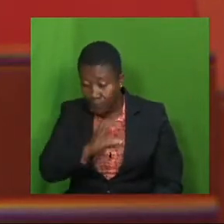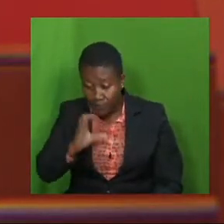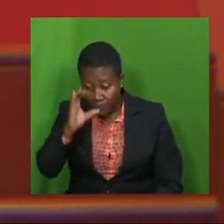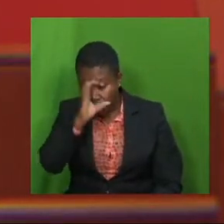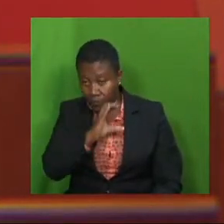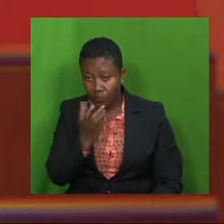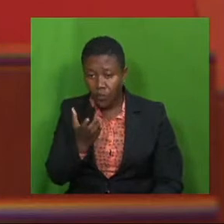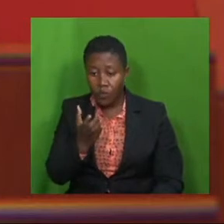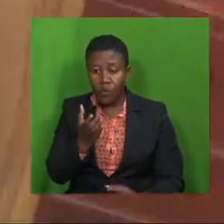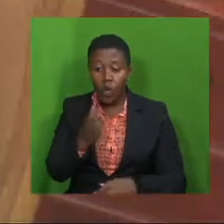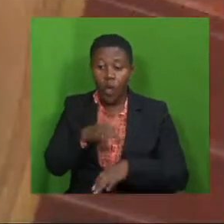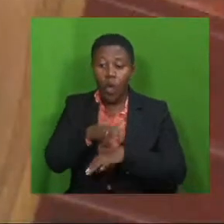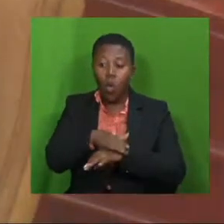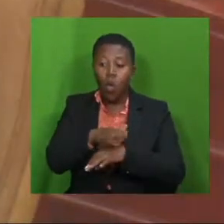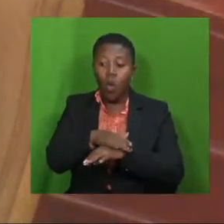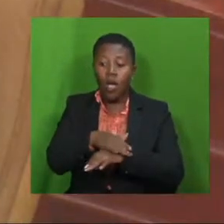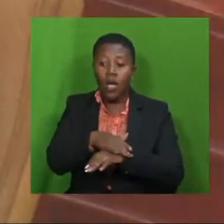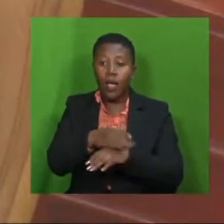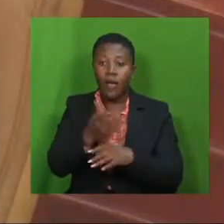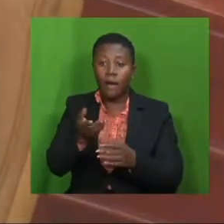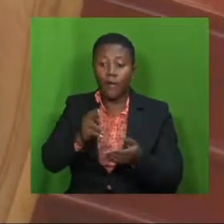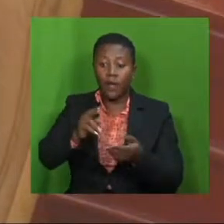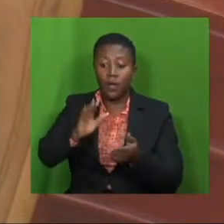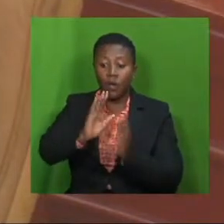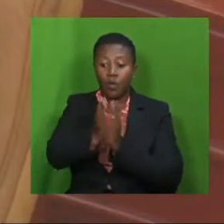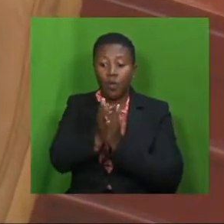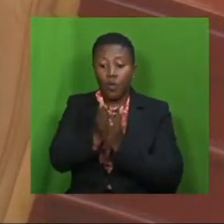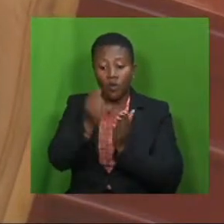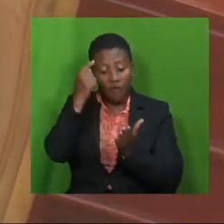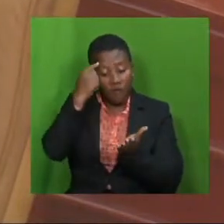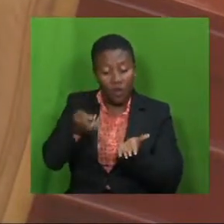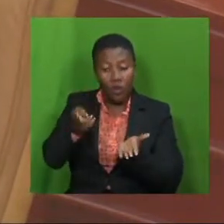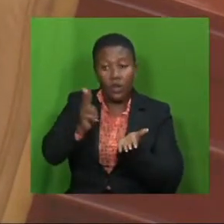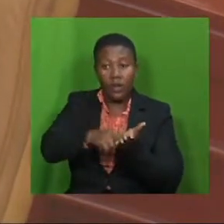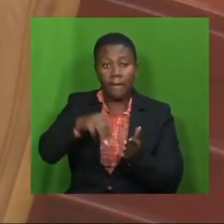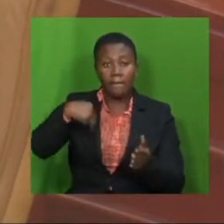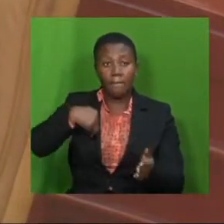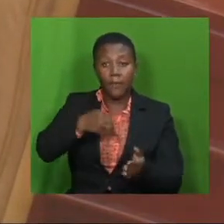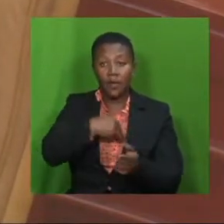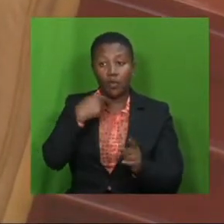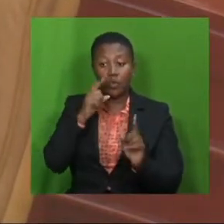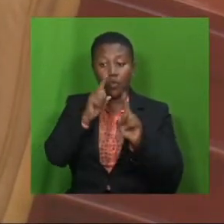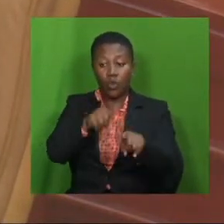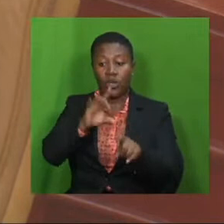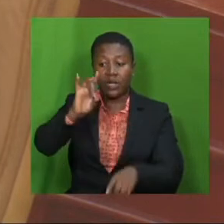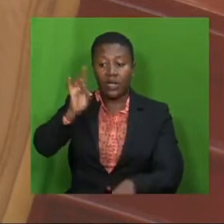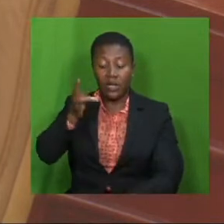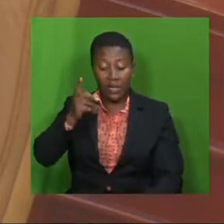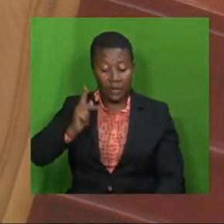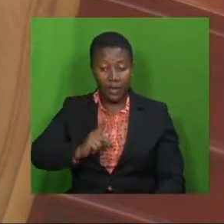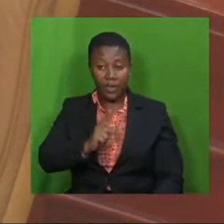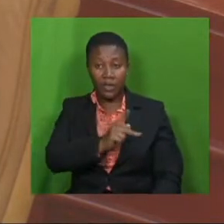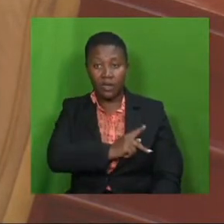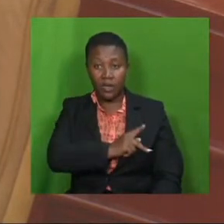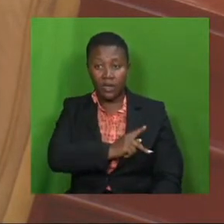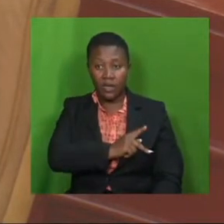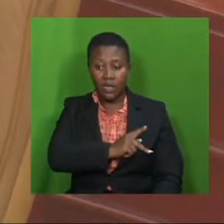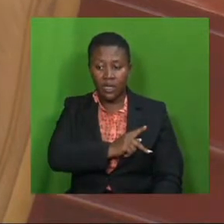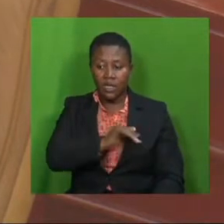on the attendance of members from the commencement of the 8th Parliament of the 4th Republic was conducted by the Table